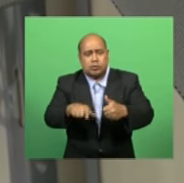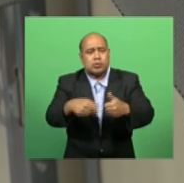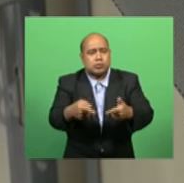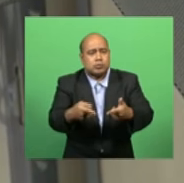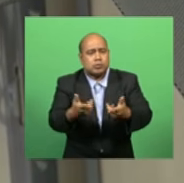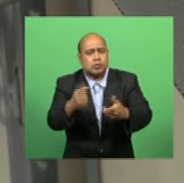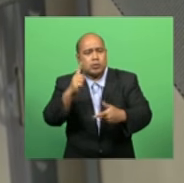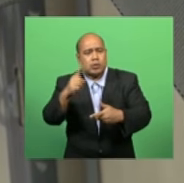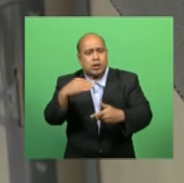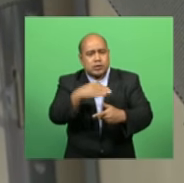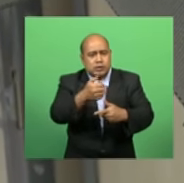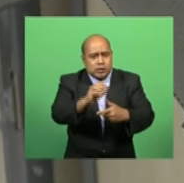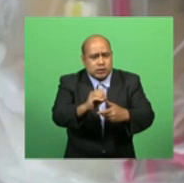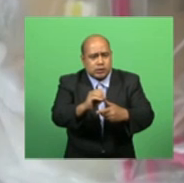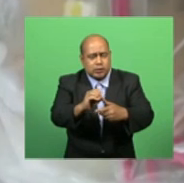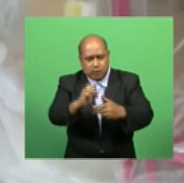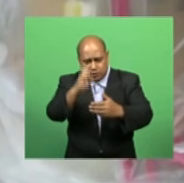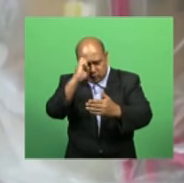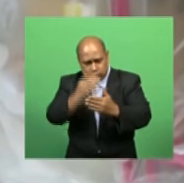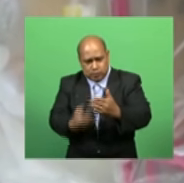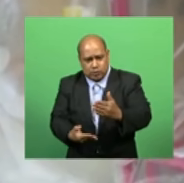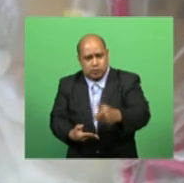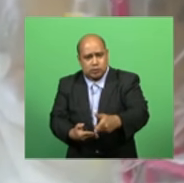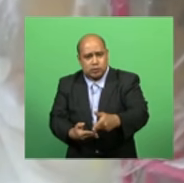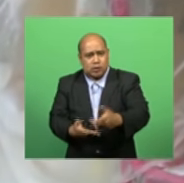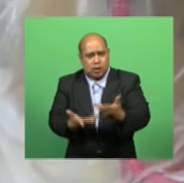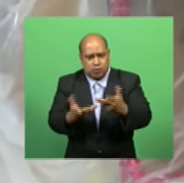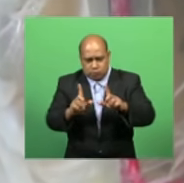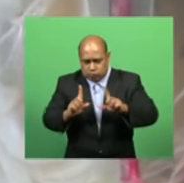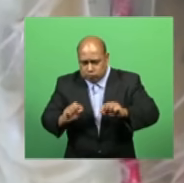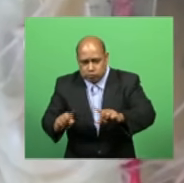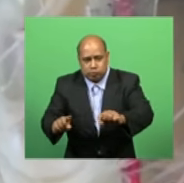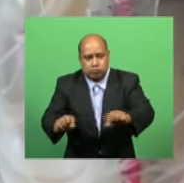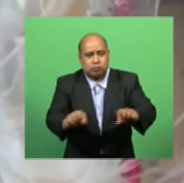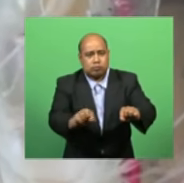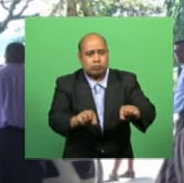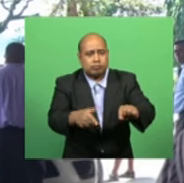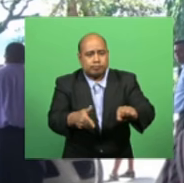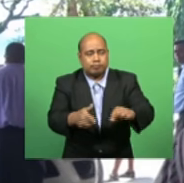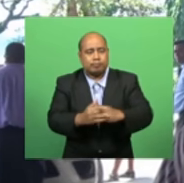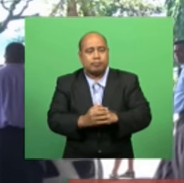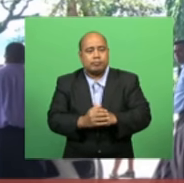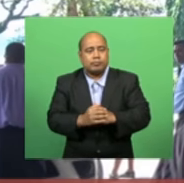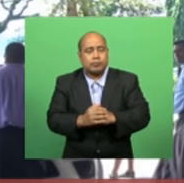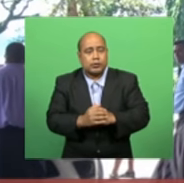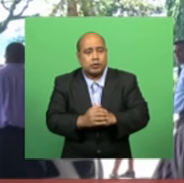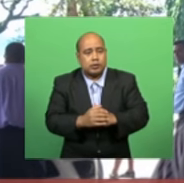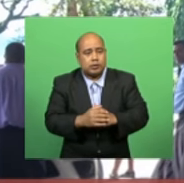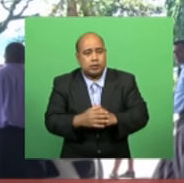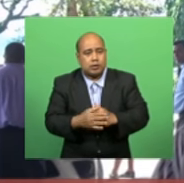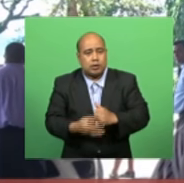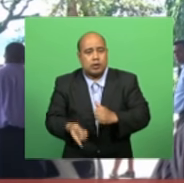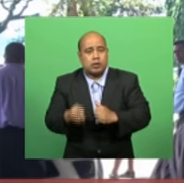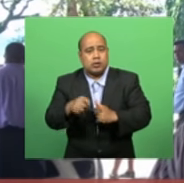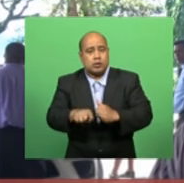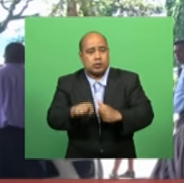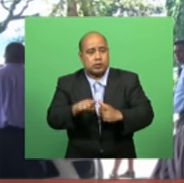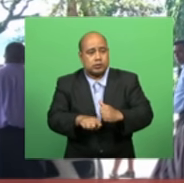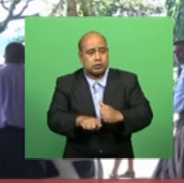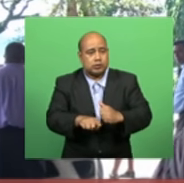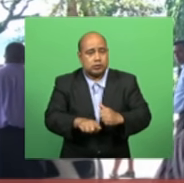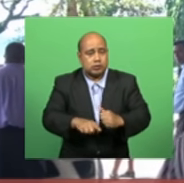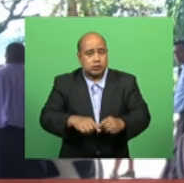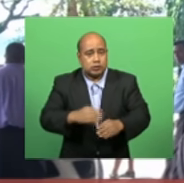Expert running alongside the initial reverse transcription polymerase chain reaction. It can turn around within 45 minutes. So at the